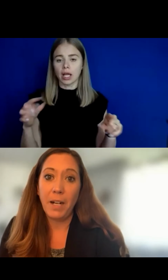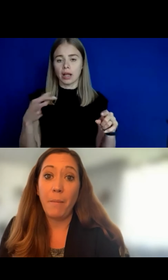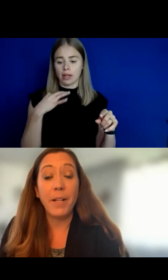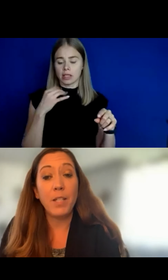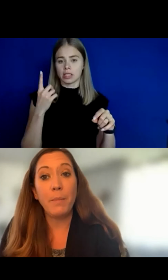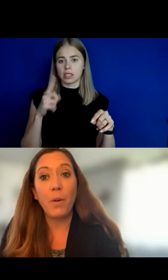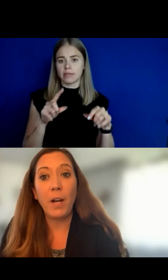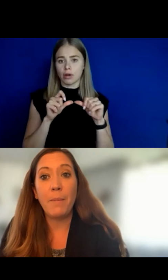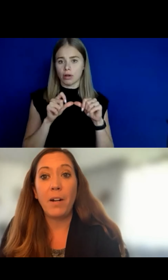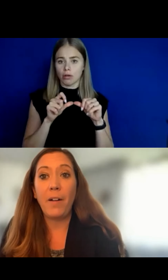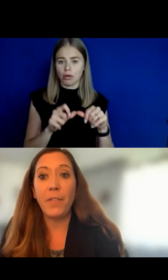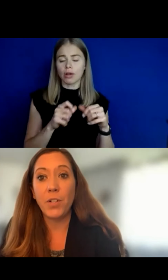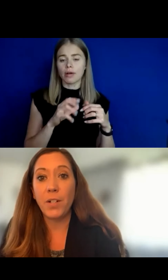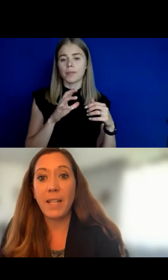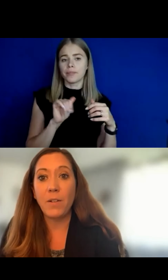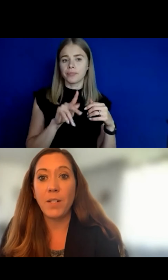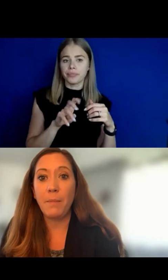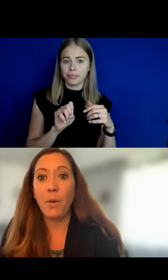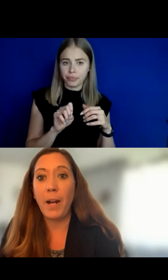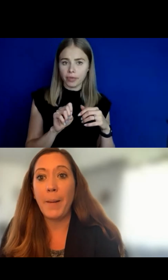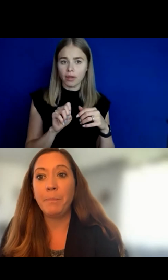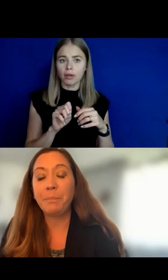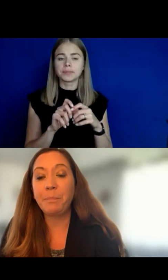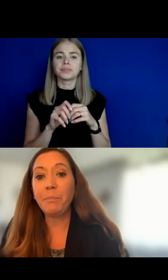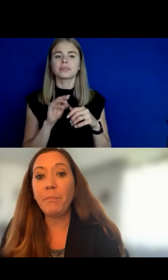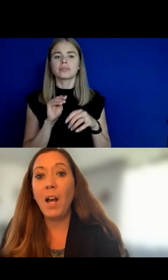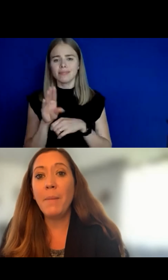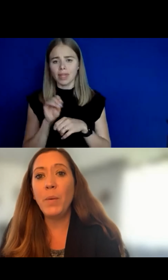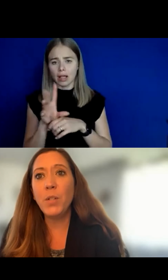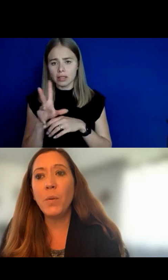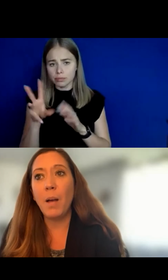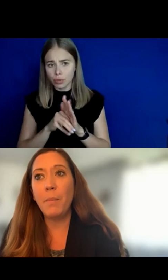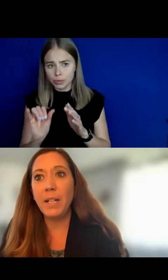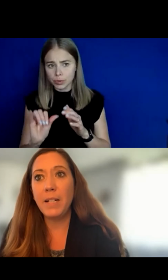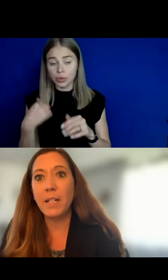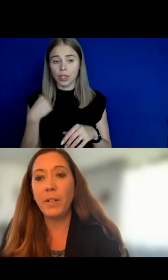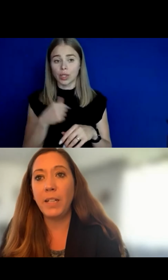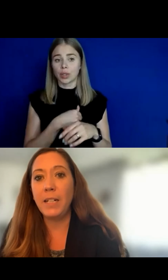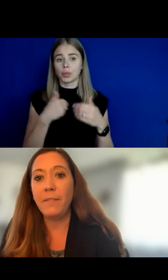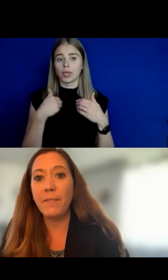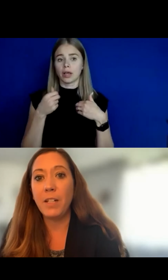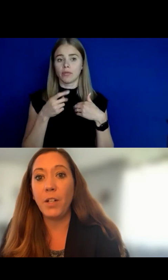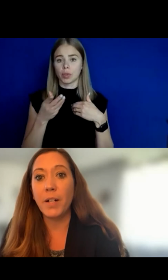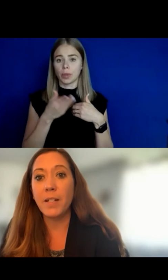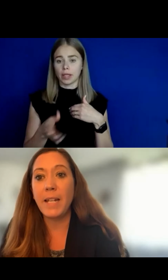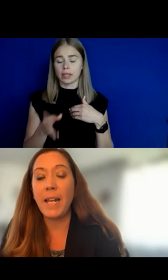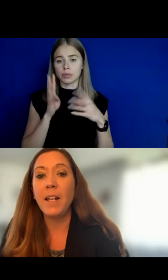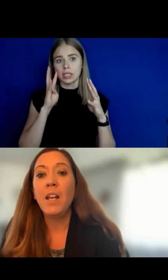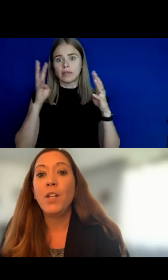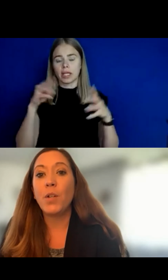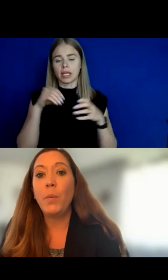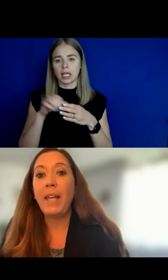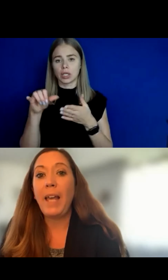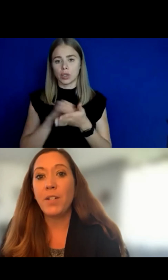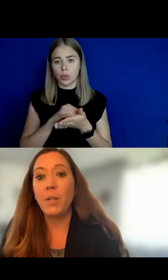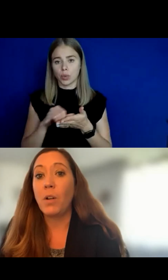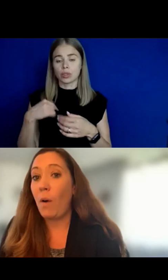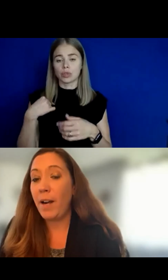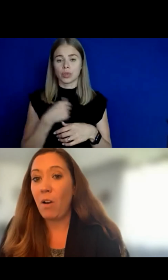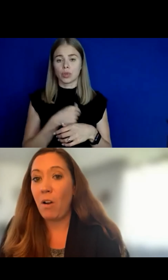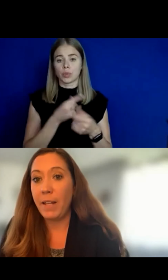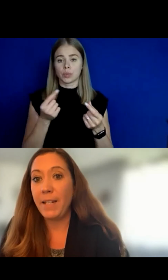long-term care ombudsman program and our health insurance counseling program. And we do a couple things that are really innovative in New York State. So we